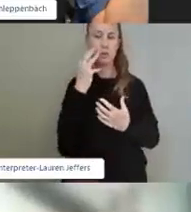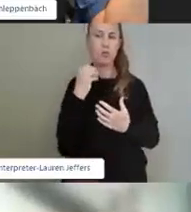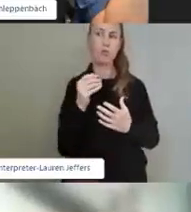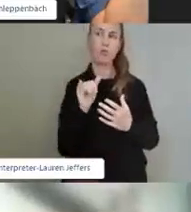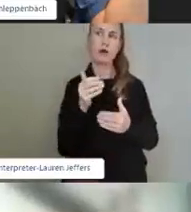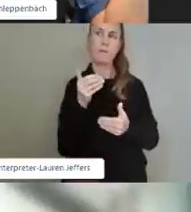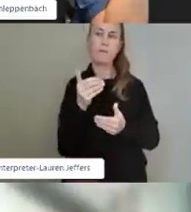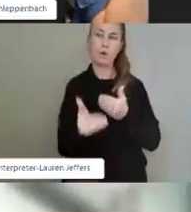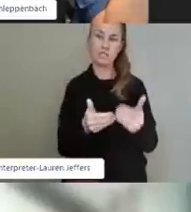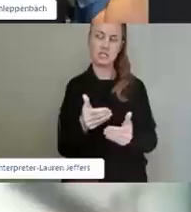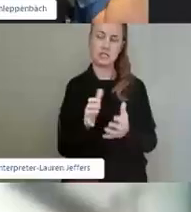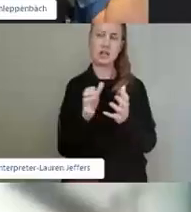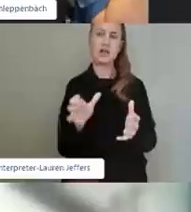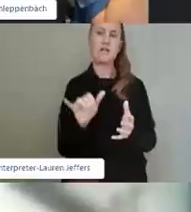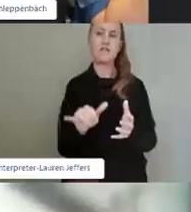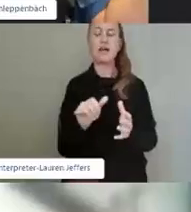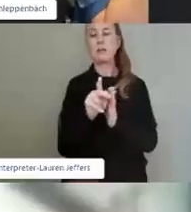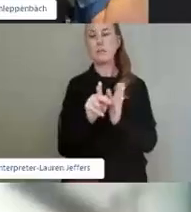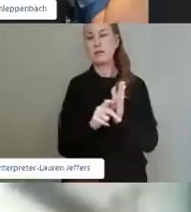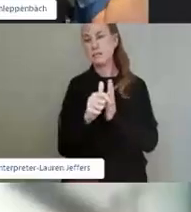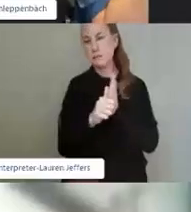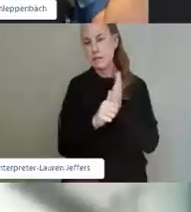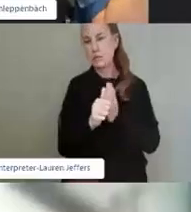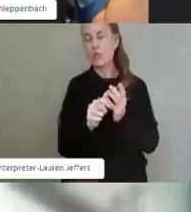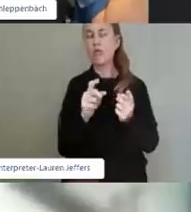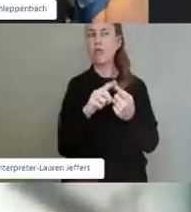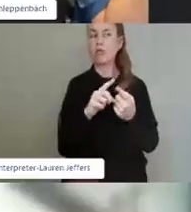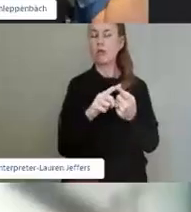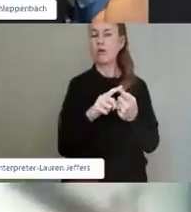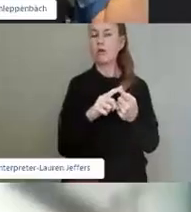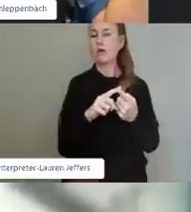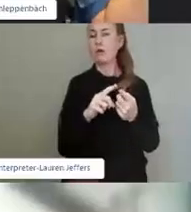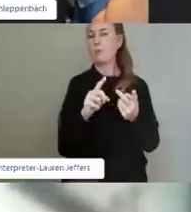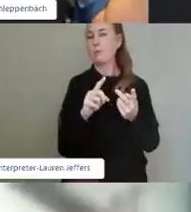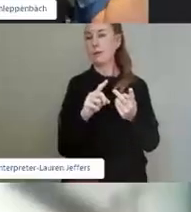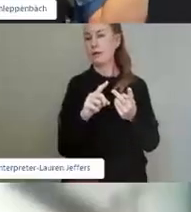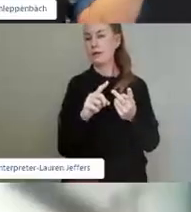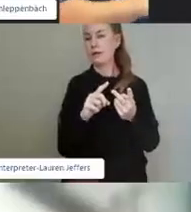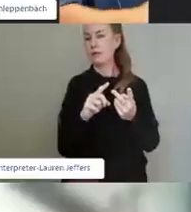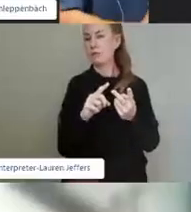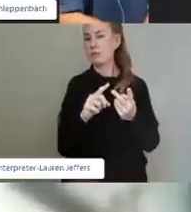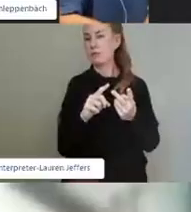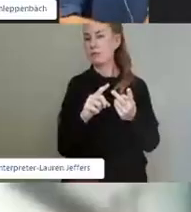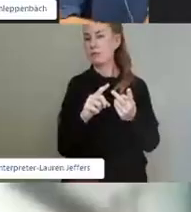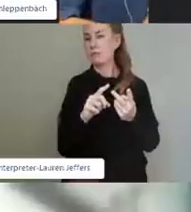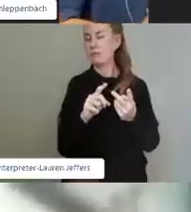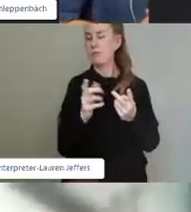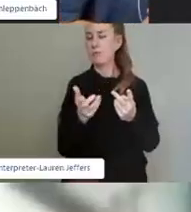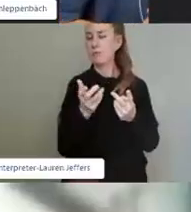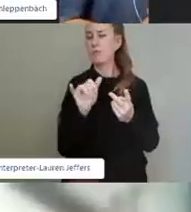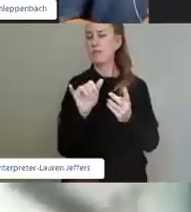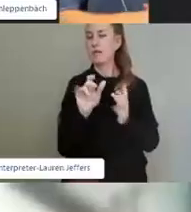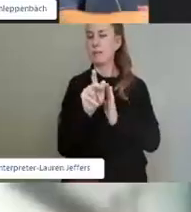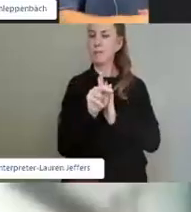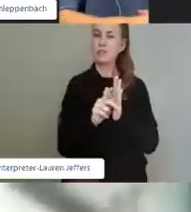And a lot of it's been the policy manual piece, but that on that finding one, it's been getting that policy